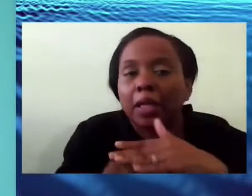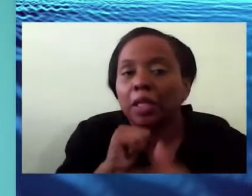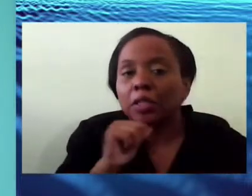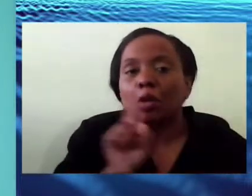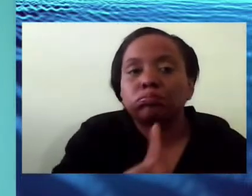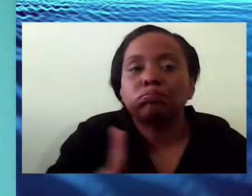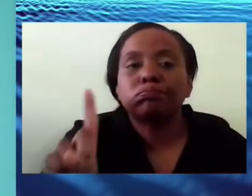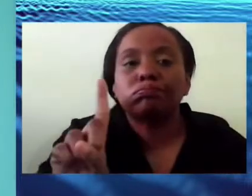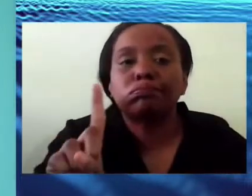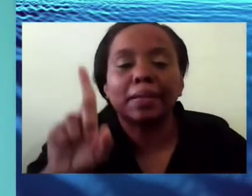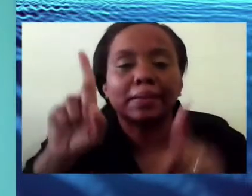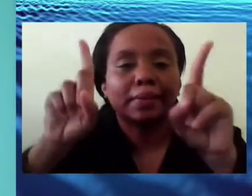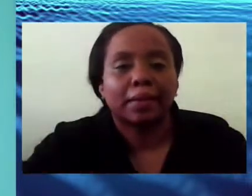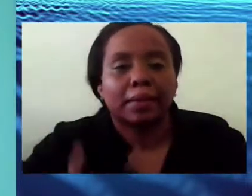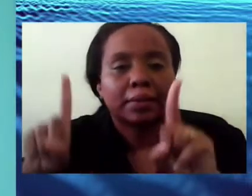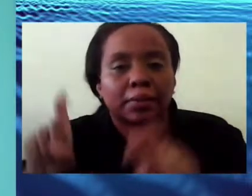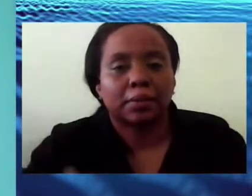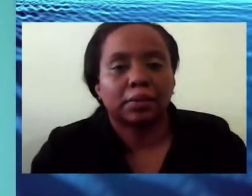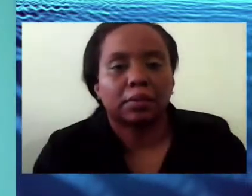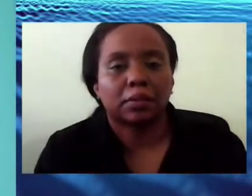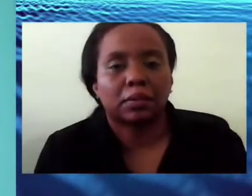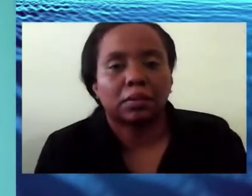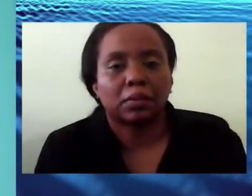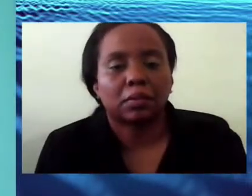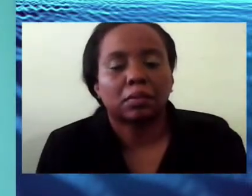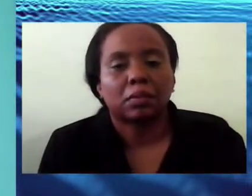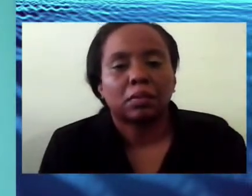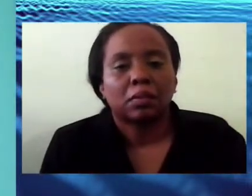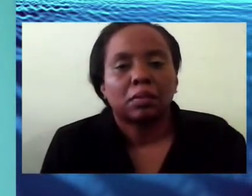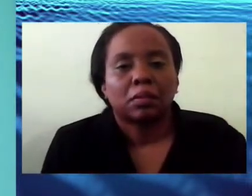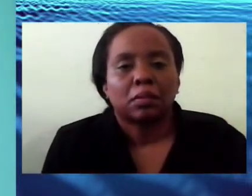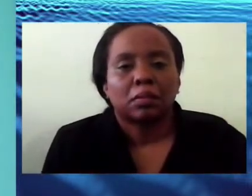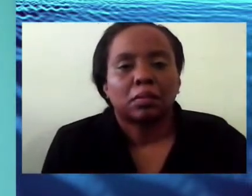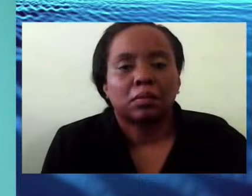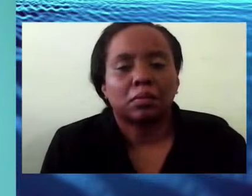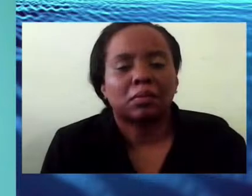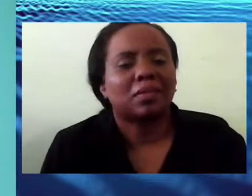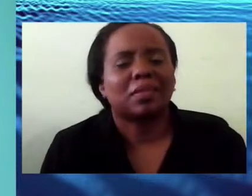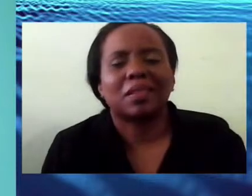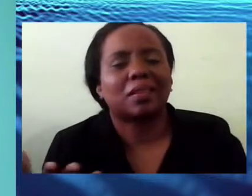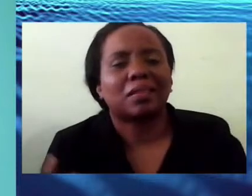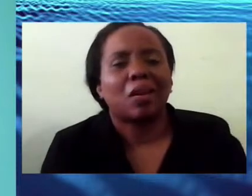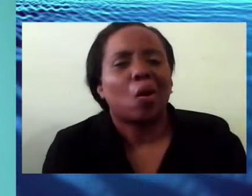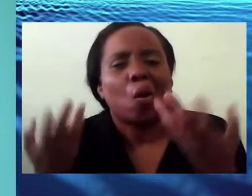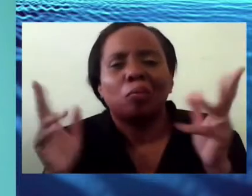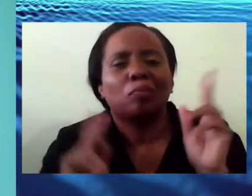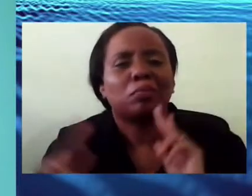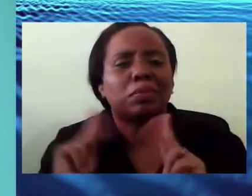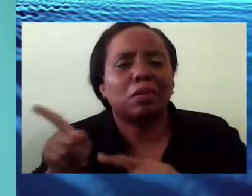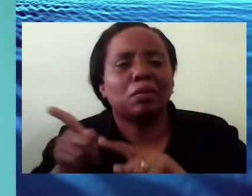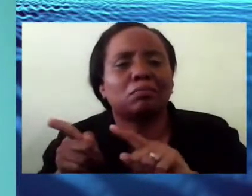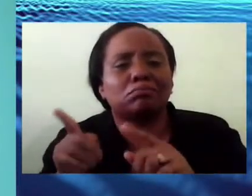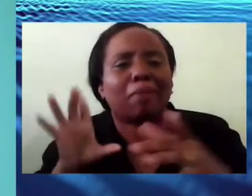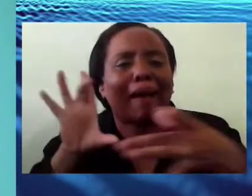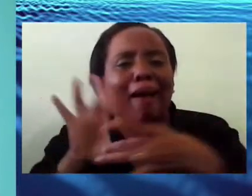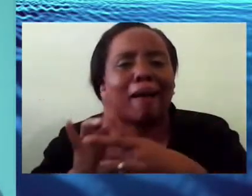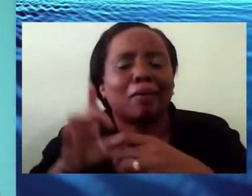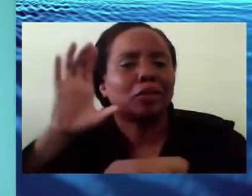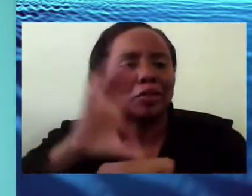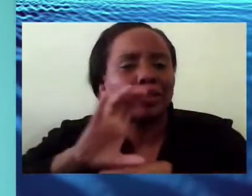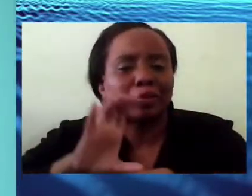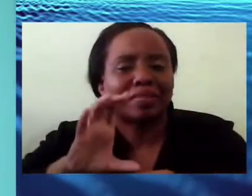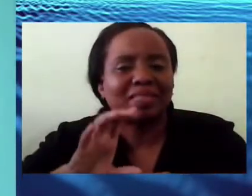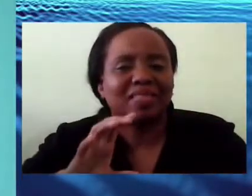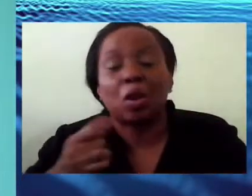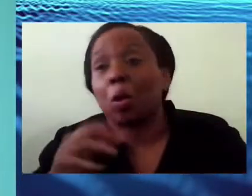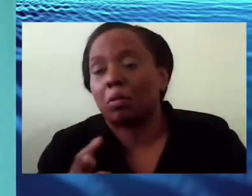can you give us an approximation of what numbers are you looking at that of persons that you're expecting to